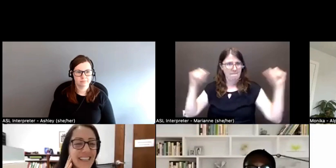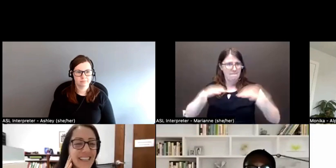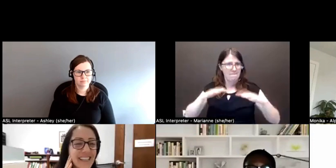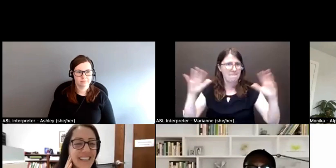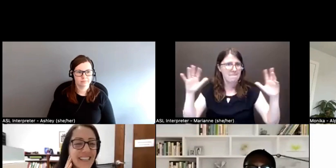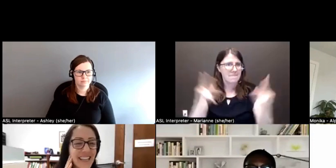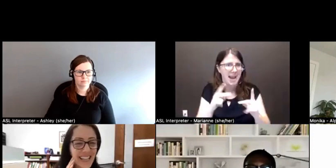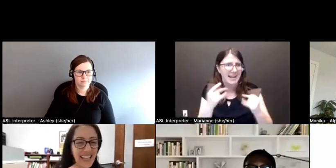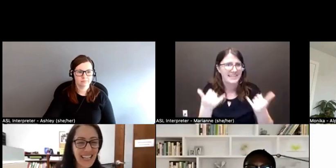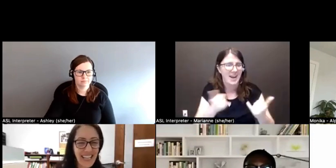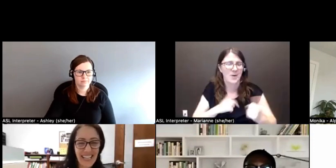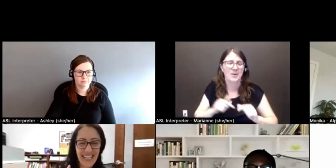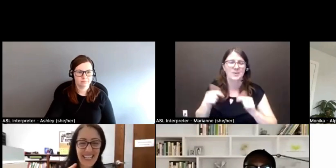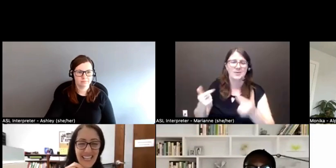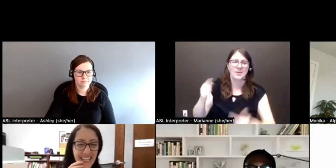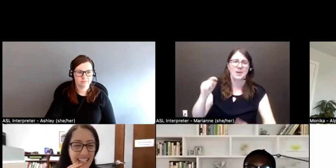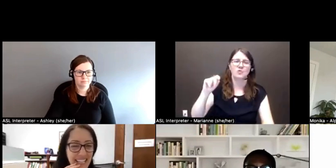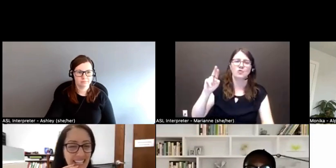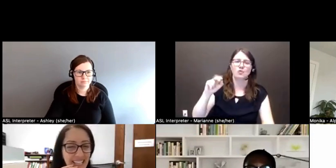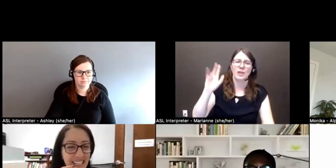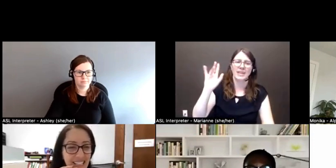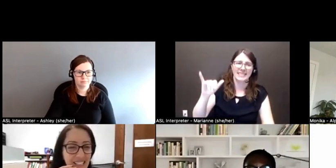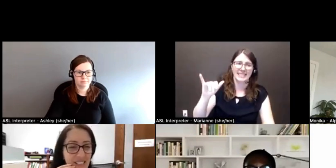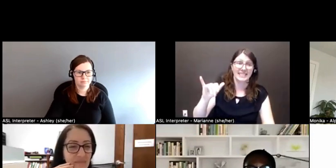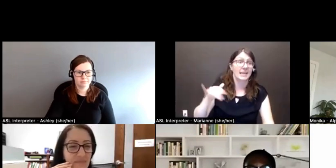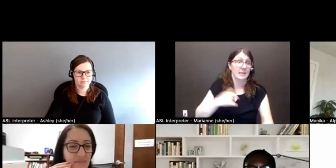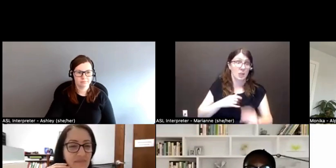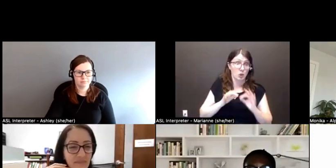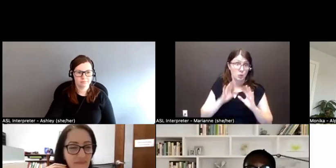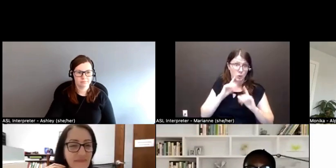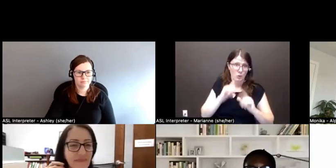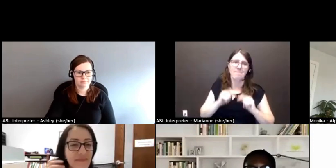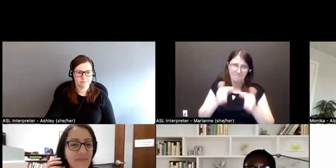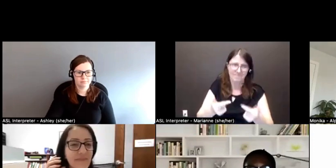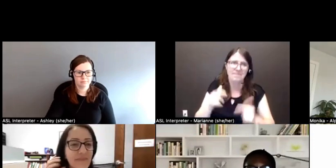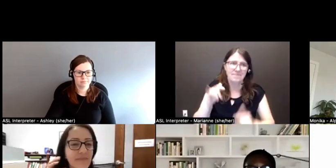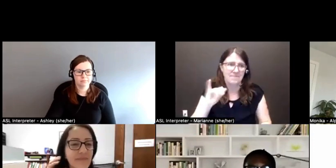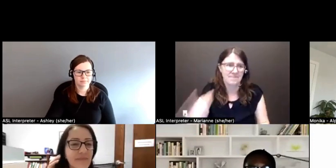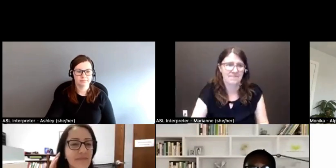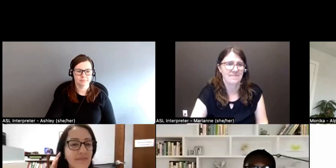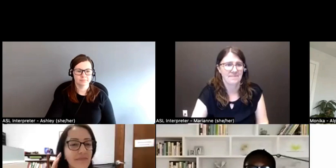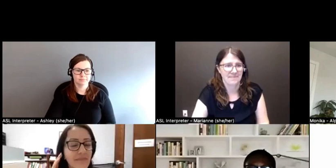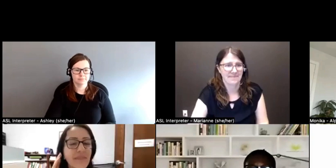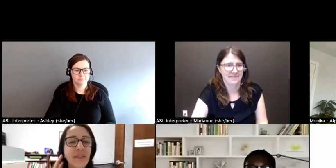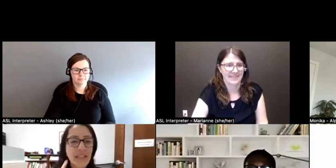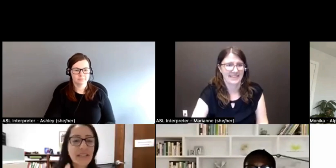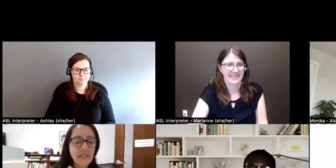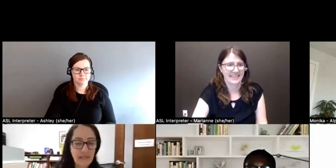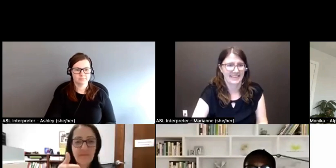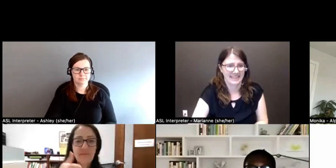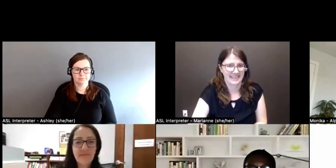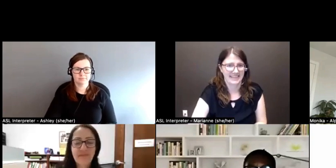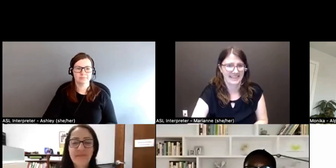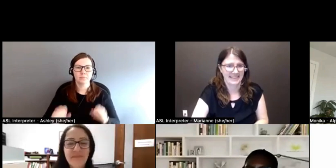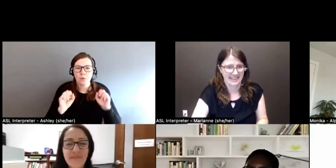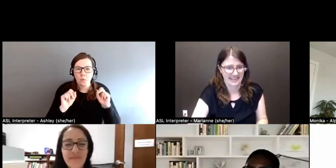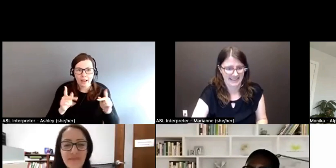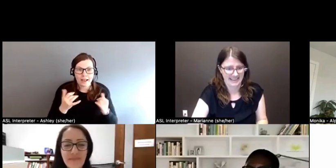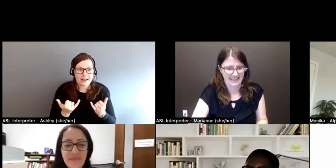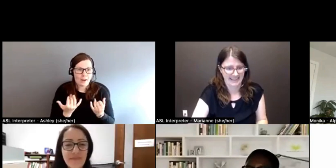Hi there, everybody. Just wait a minute to see if everybody's back. I think so. We're down to 17